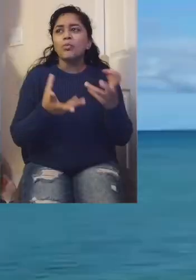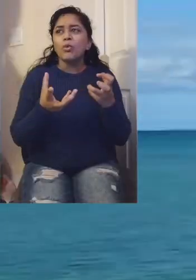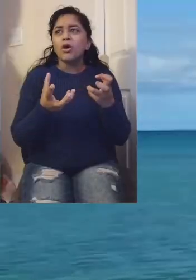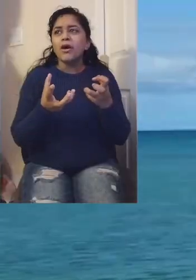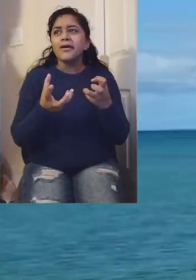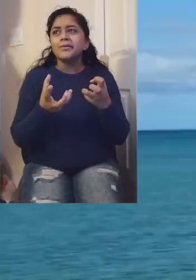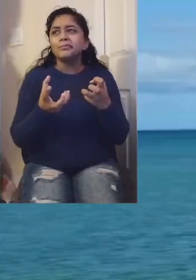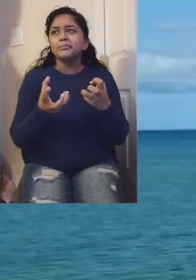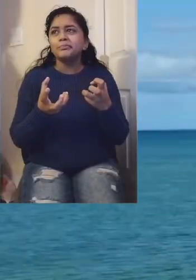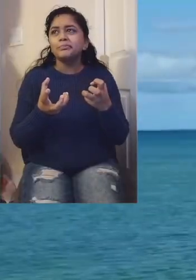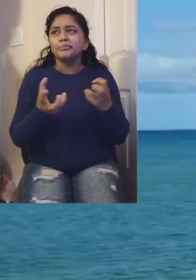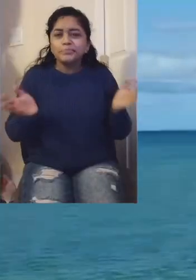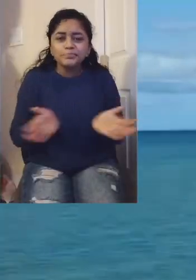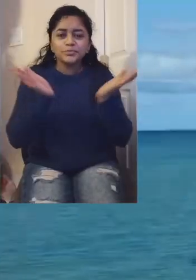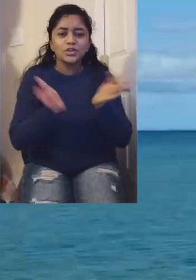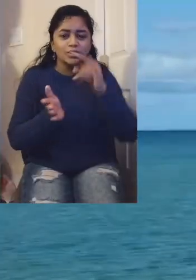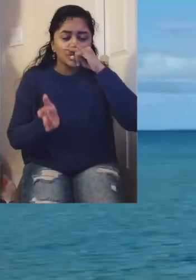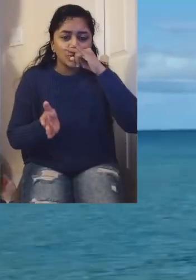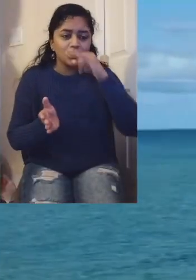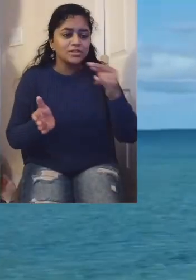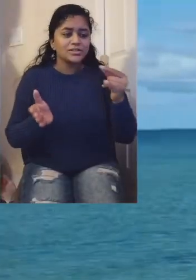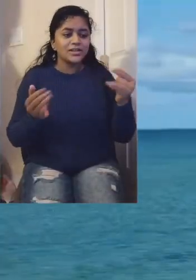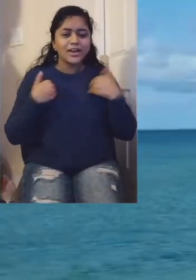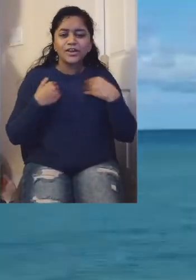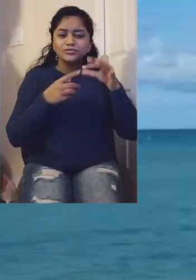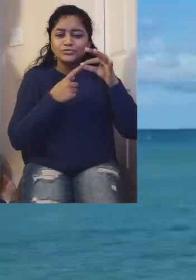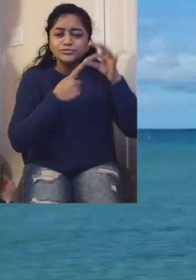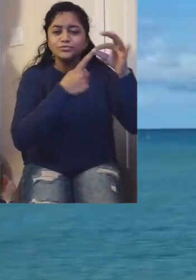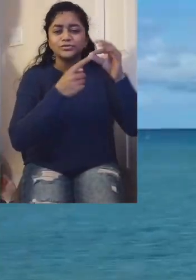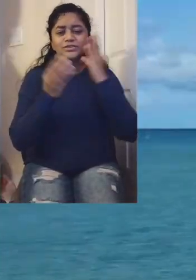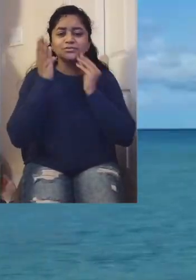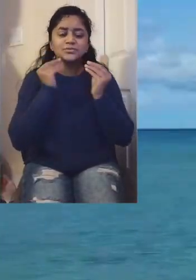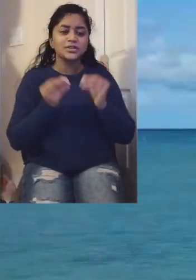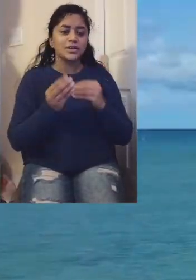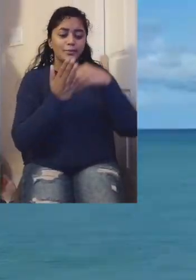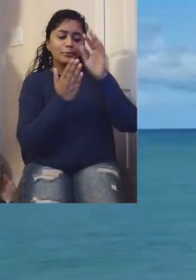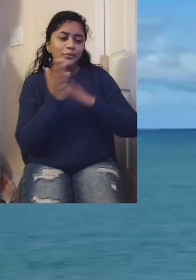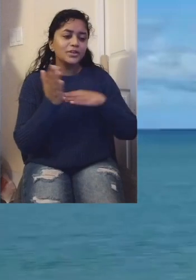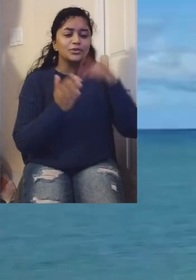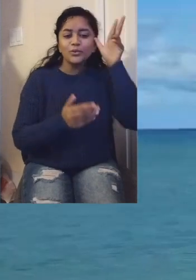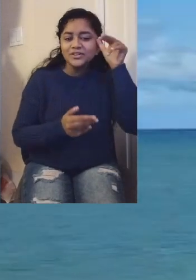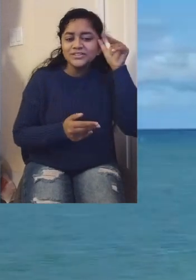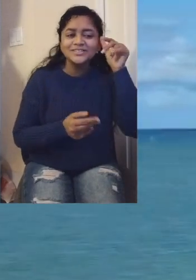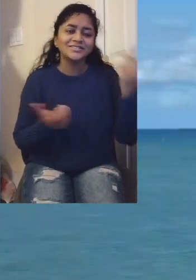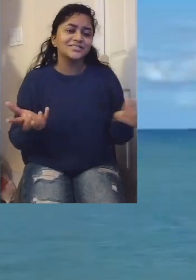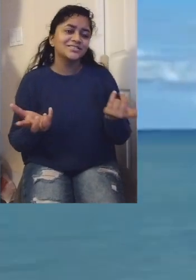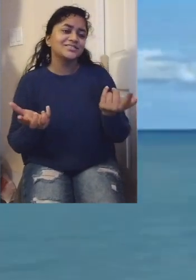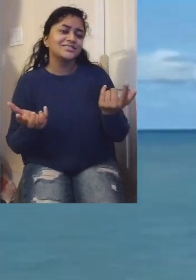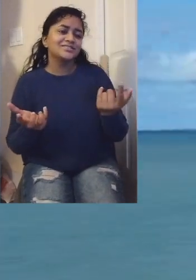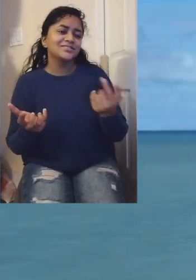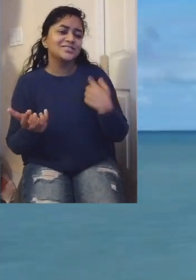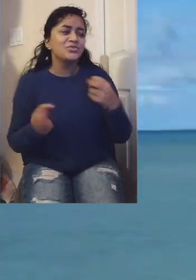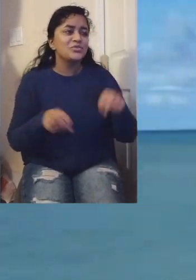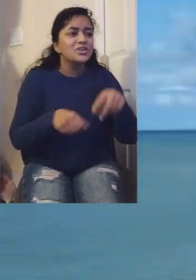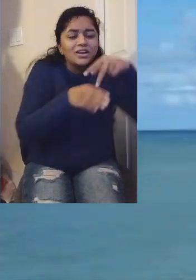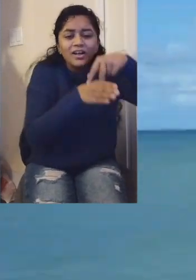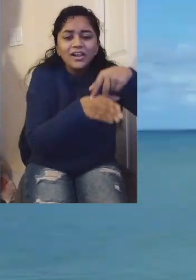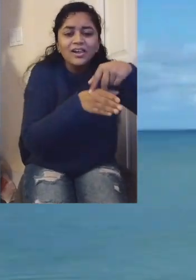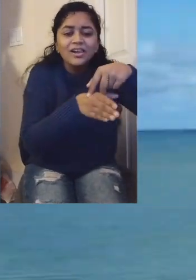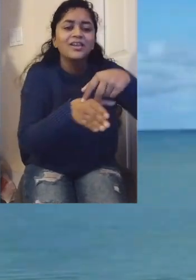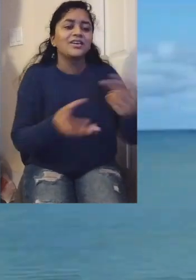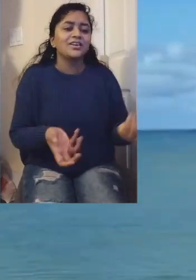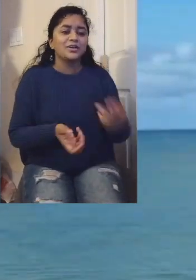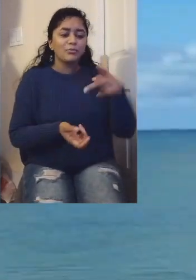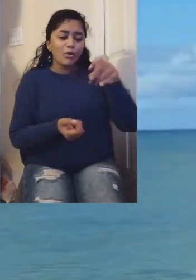mangroves. That's a shorter ride. And then if you want, you have the option that you can do the beach ride, and then we go to a special area